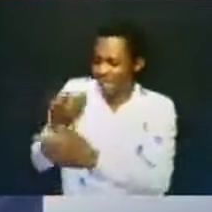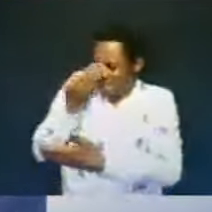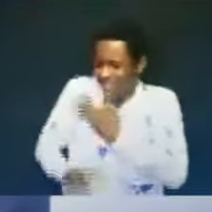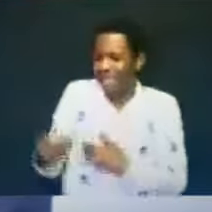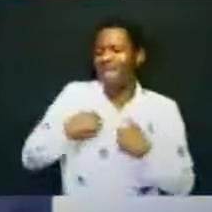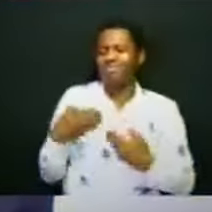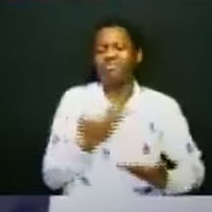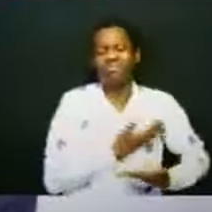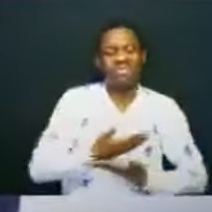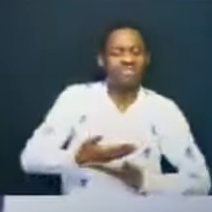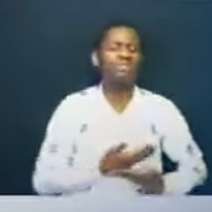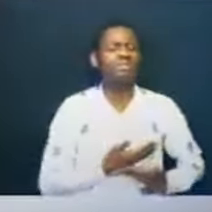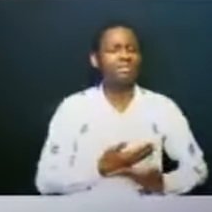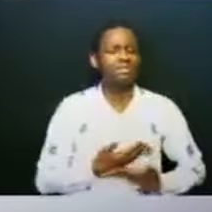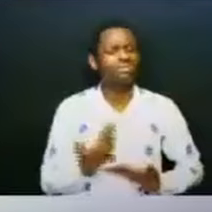the